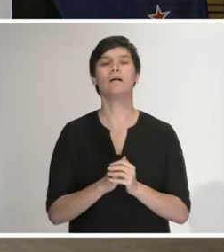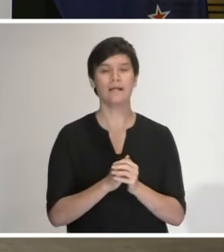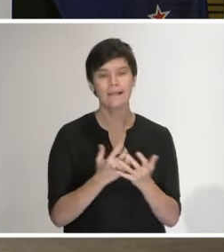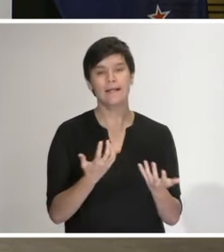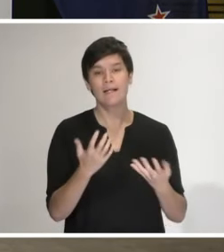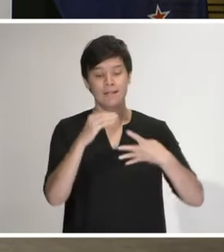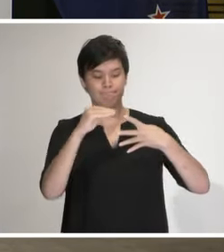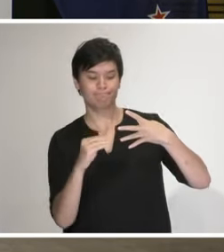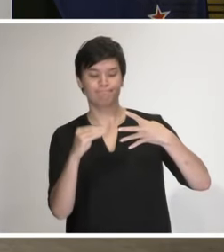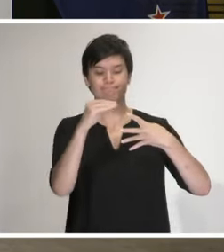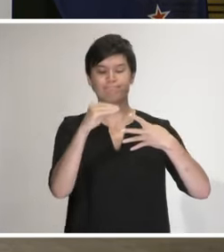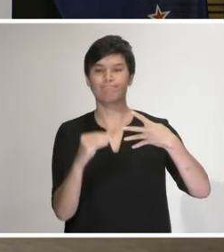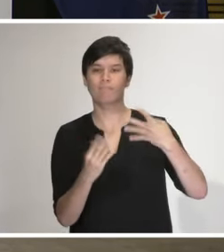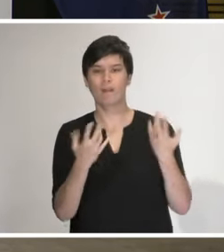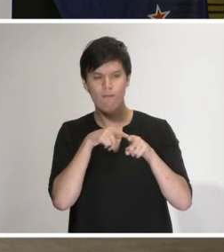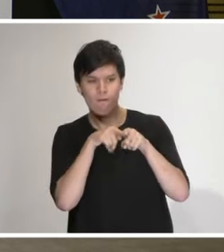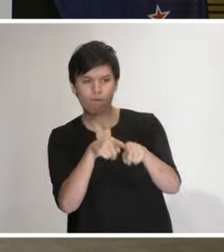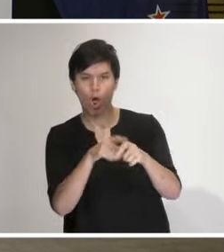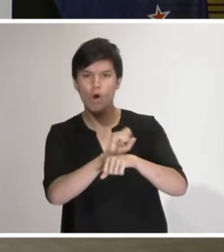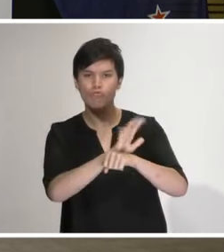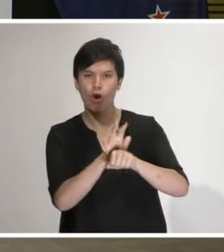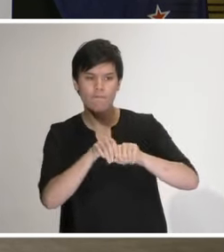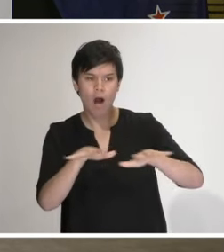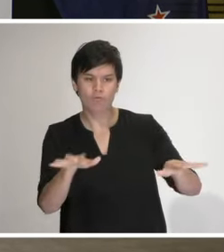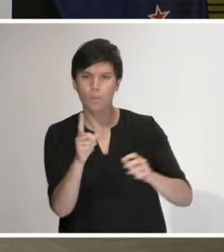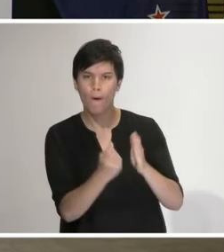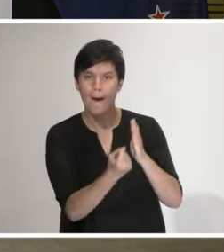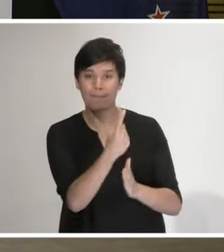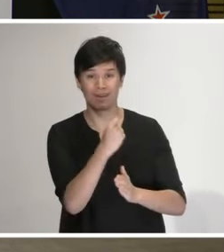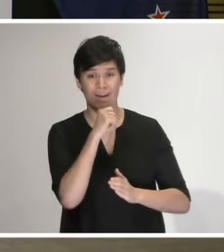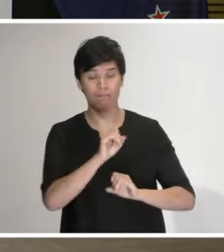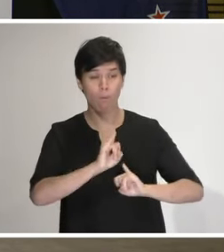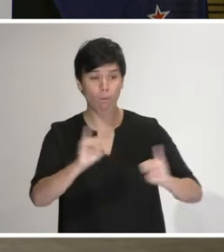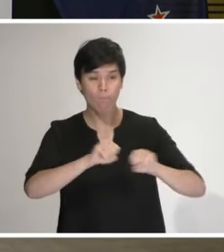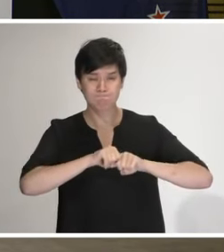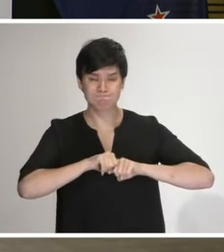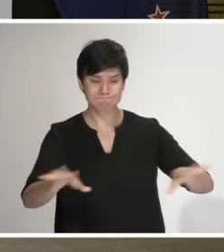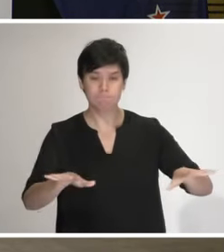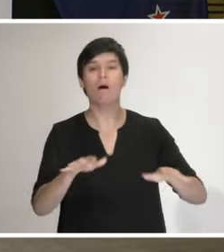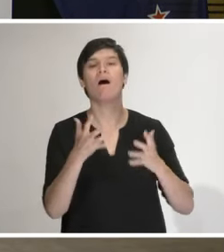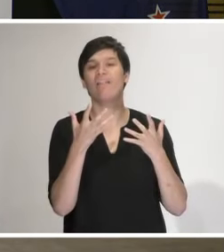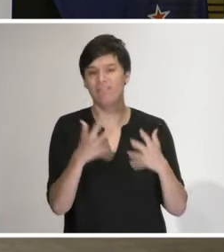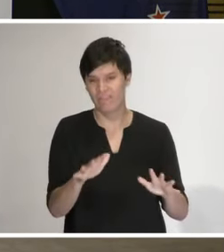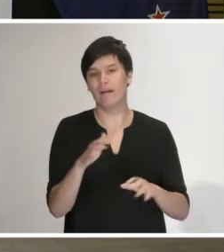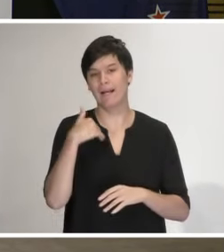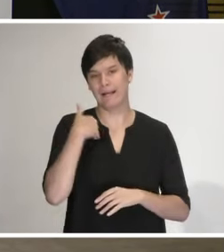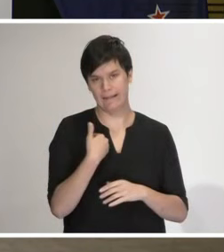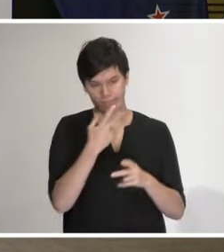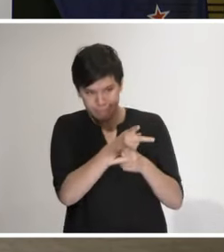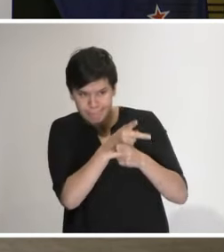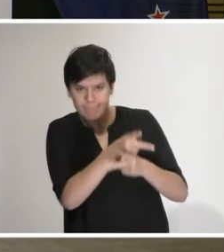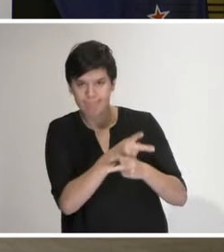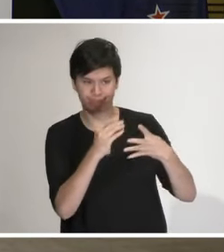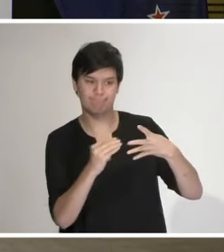happening. You can see at the moment over the last few days, we are not seeing that spike, despite a very big increase in testing, and we're going to watch that closely